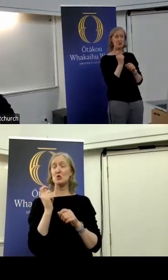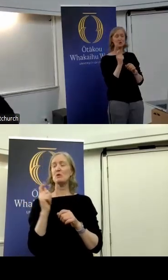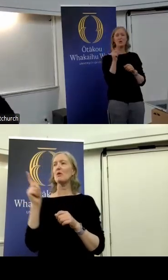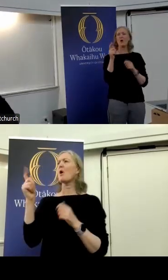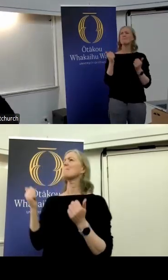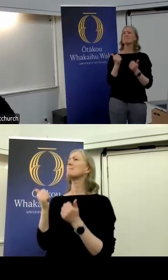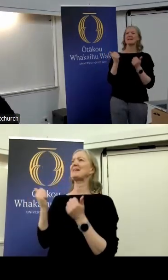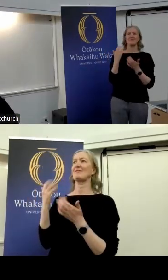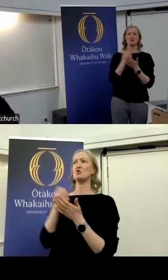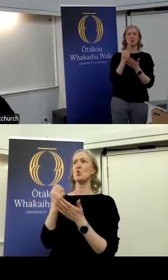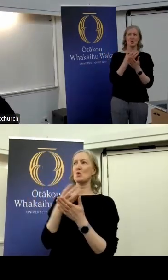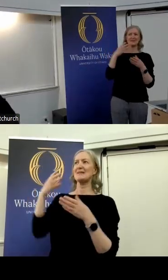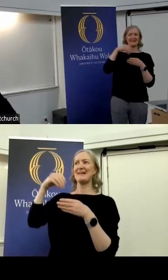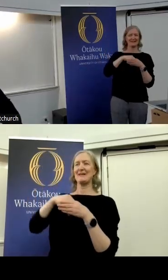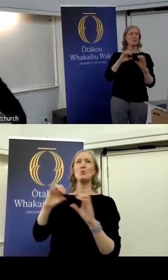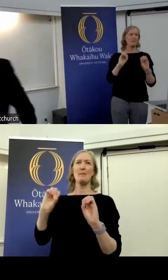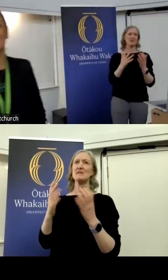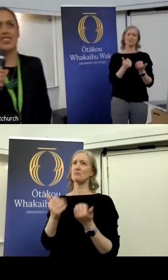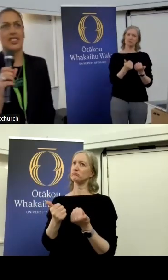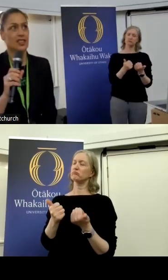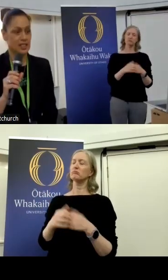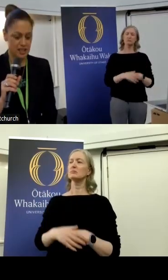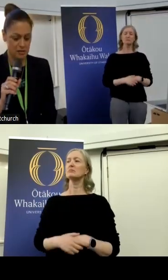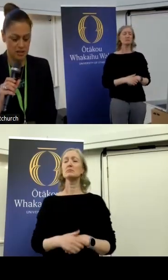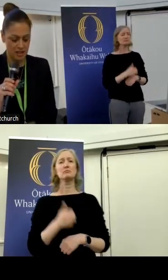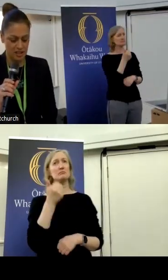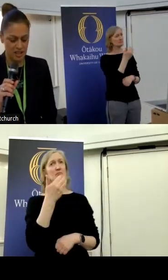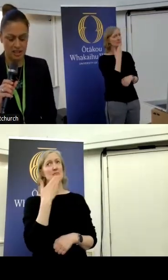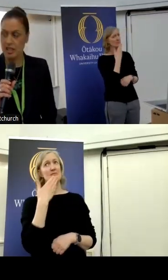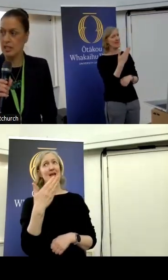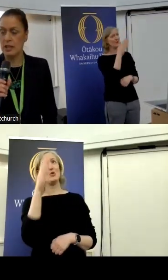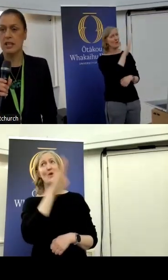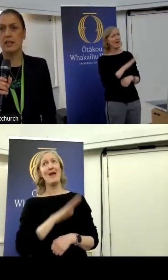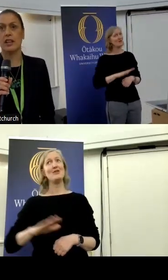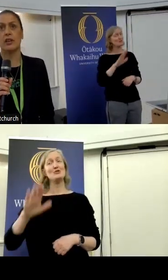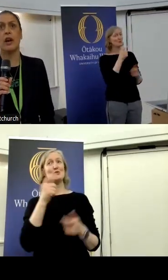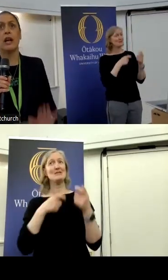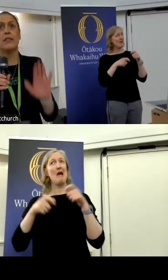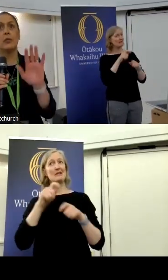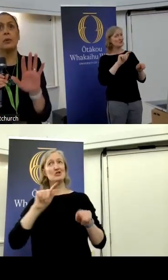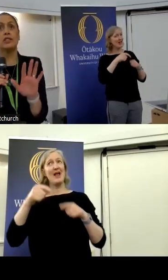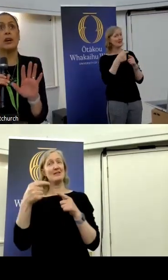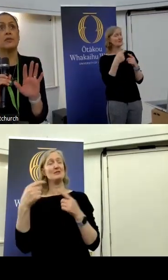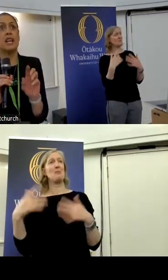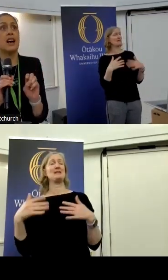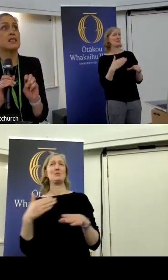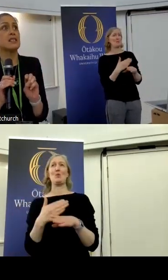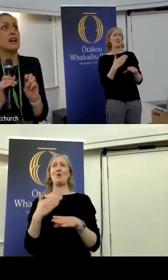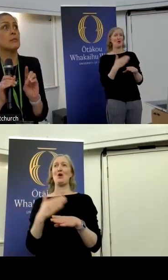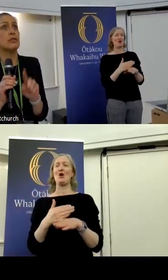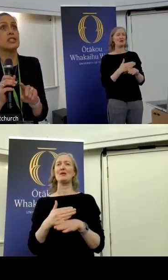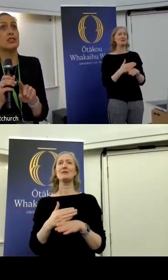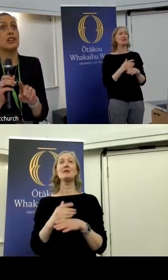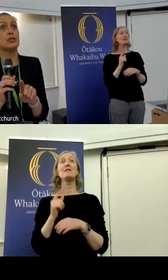And heaps of resources on the website as well. Thank you. Kia ora National Science Challenge. That's amazing. Thank you. There will be time to